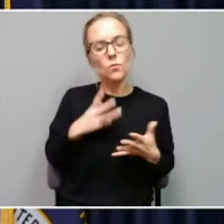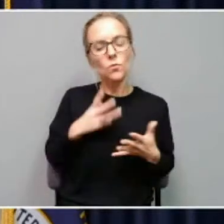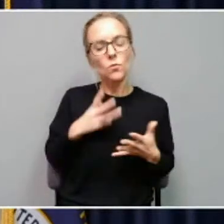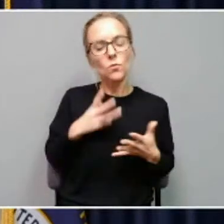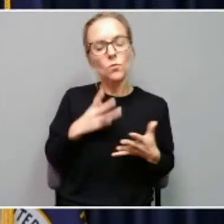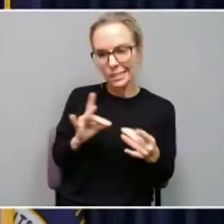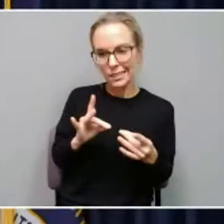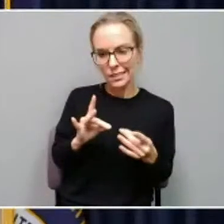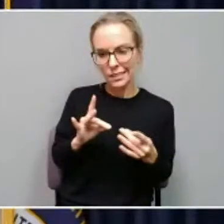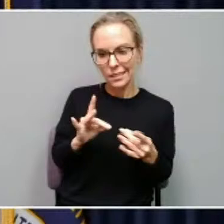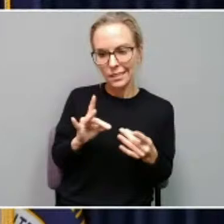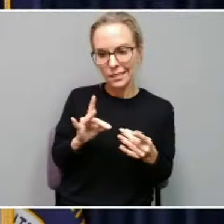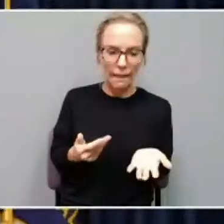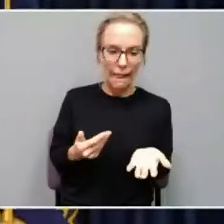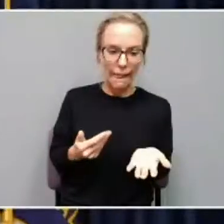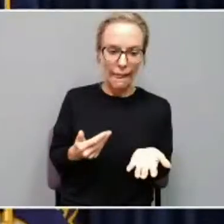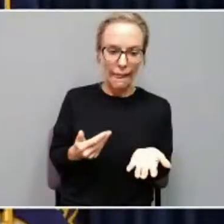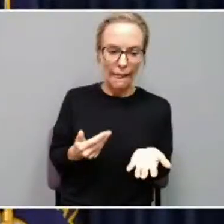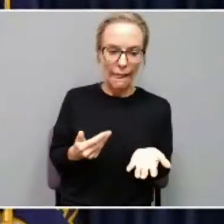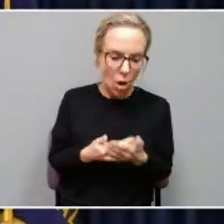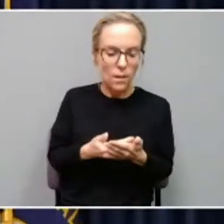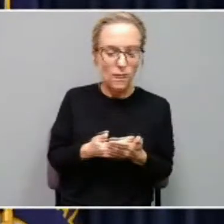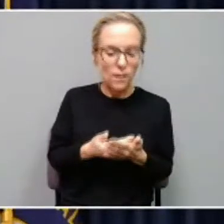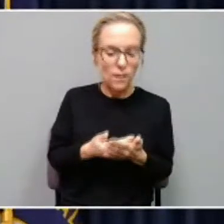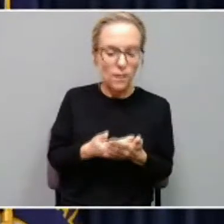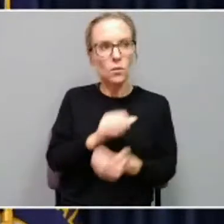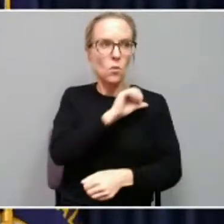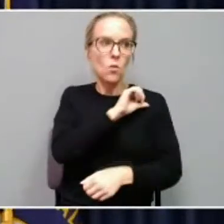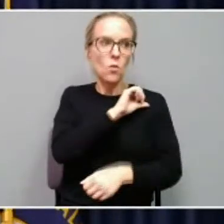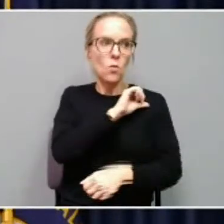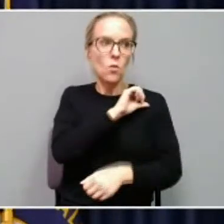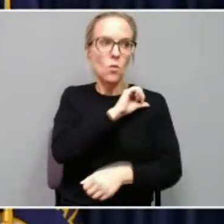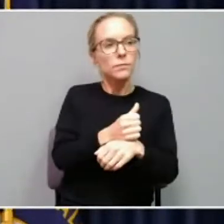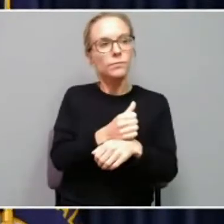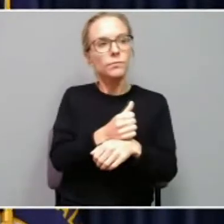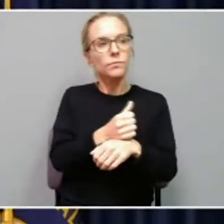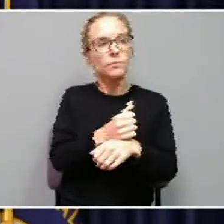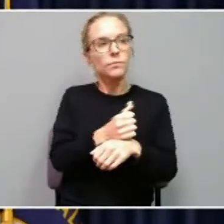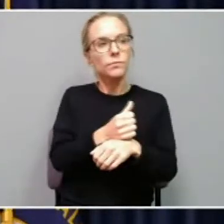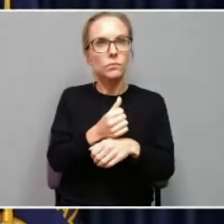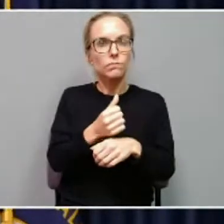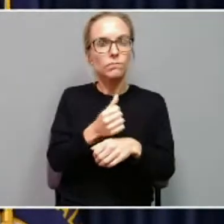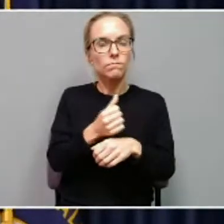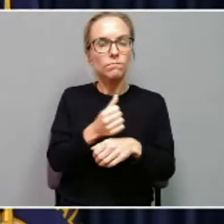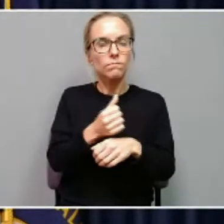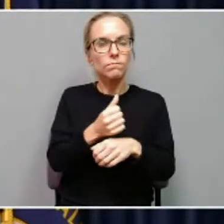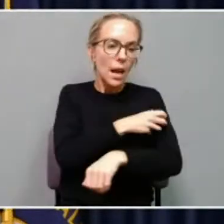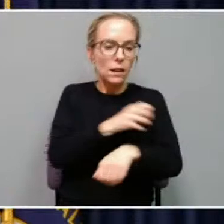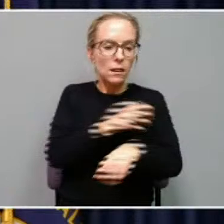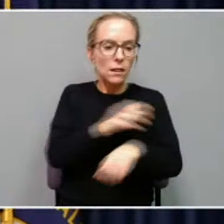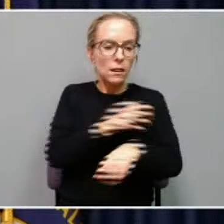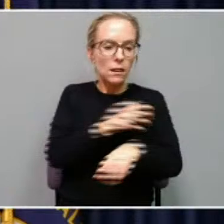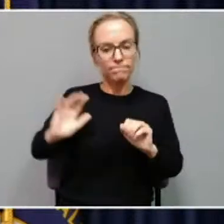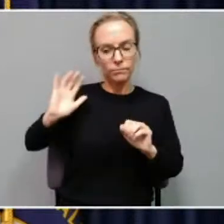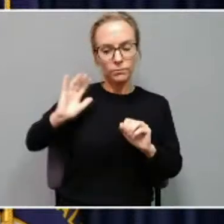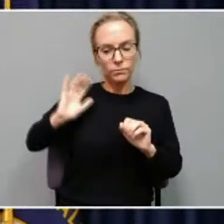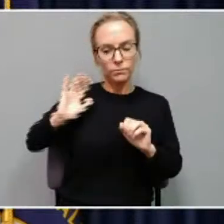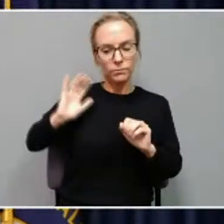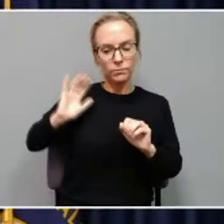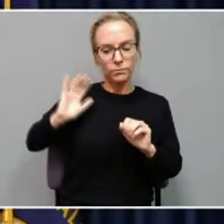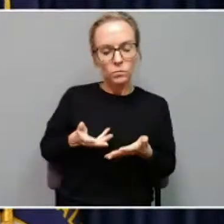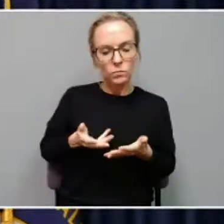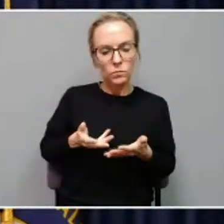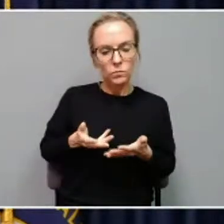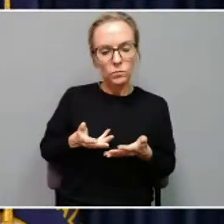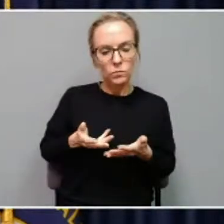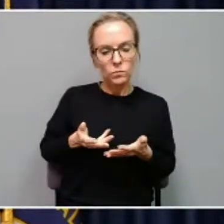have all the authority or powers that I may have had a little over